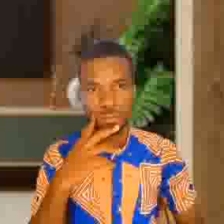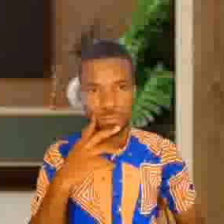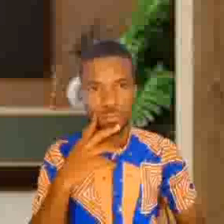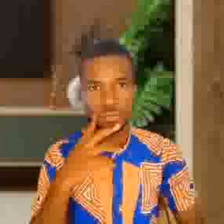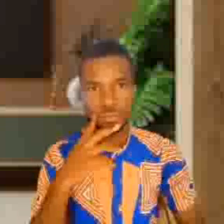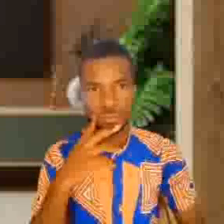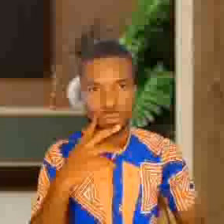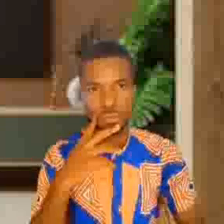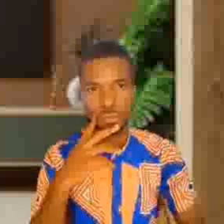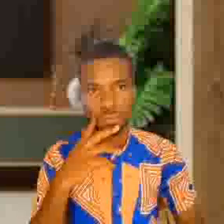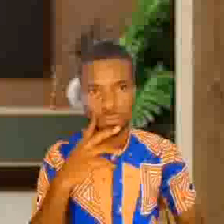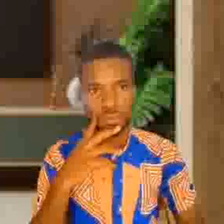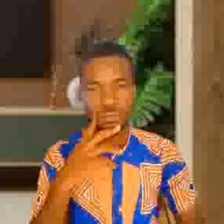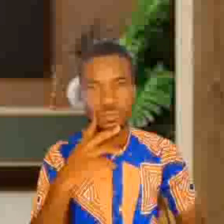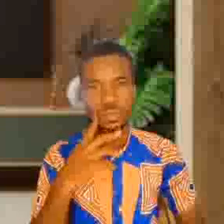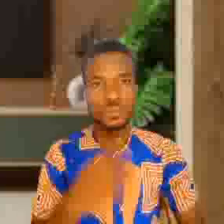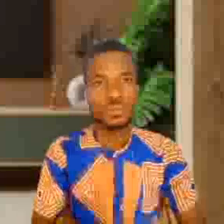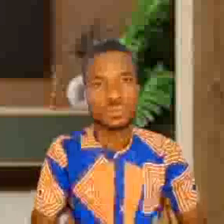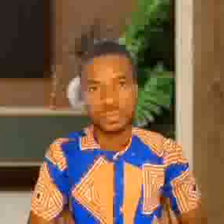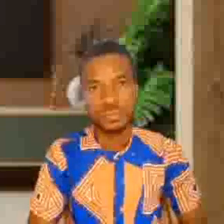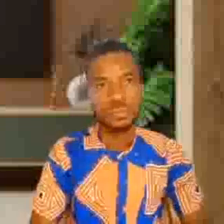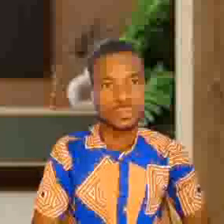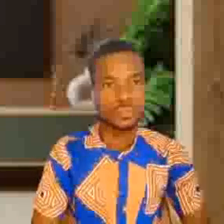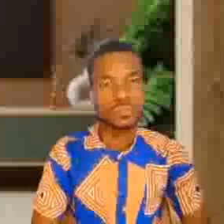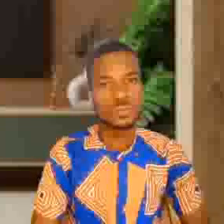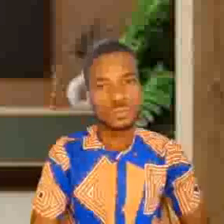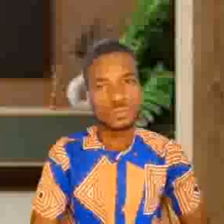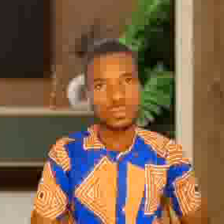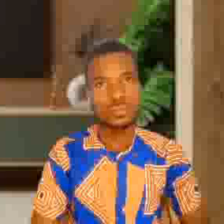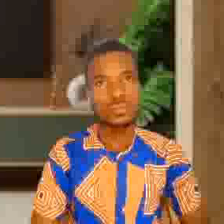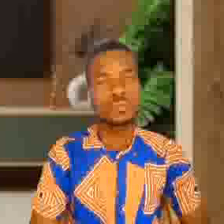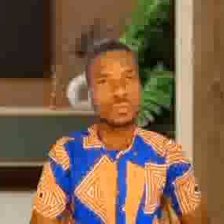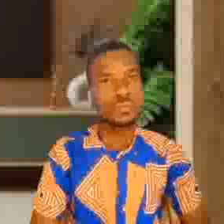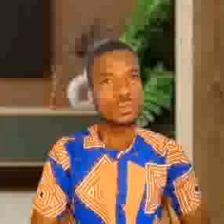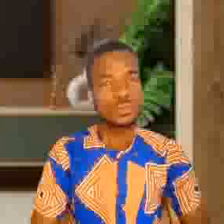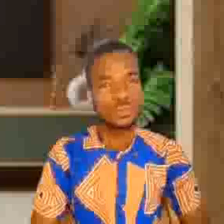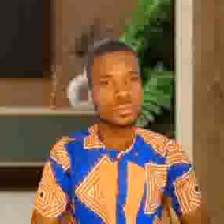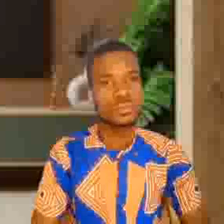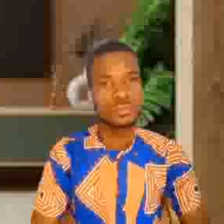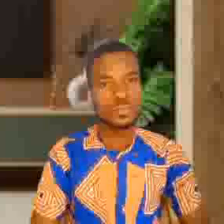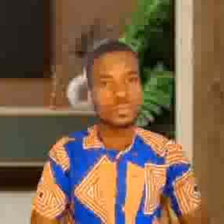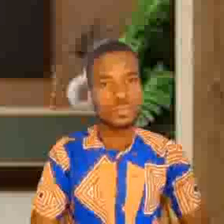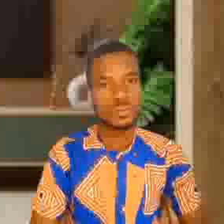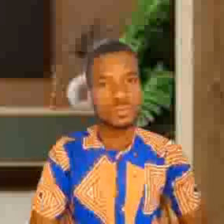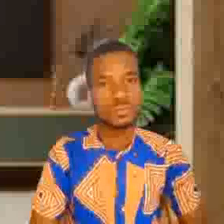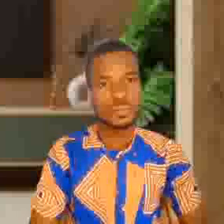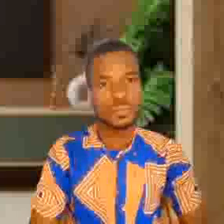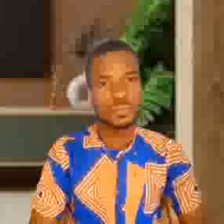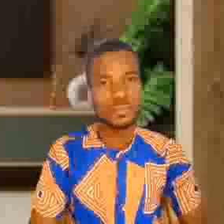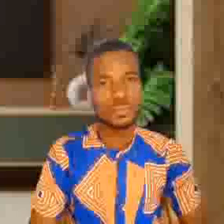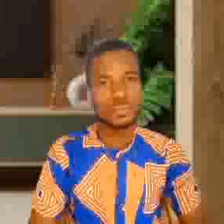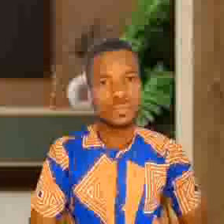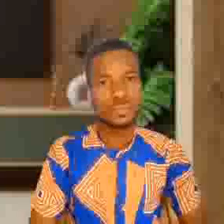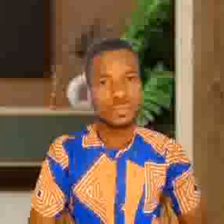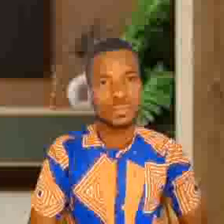Are you following me? Now, so if you have that model and you know what you are doing, there are several